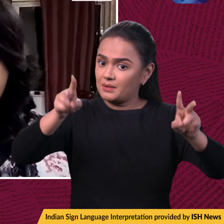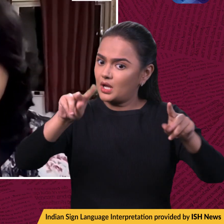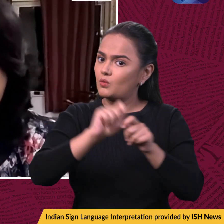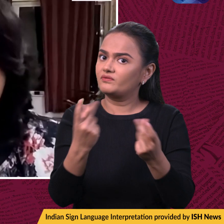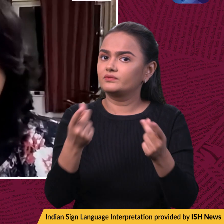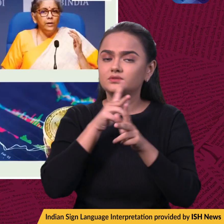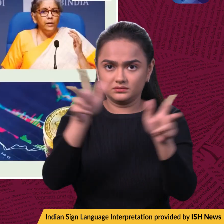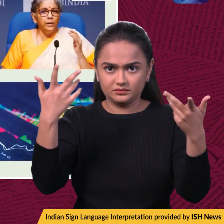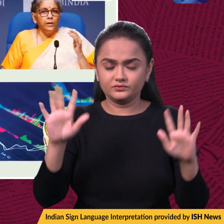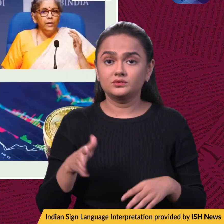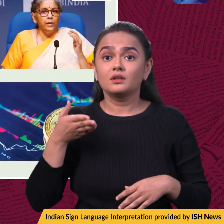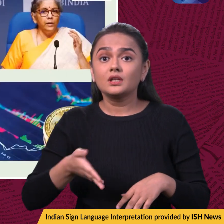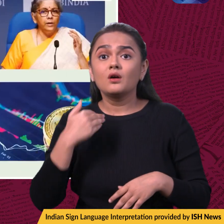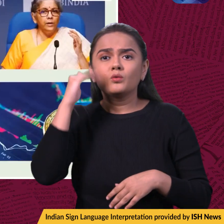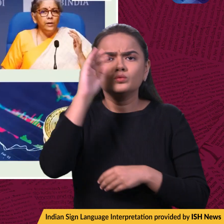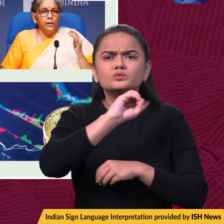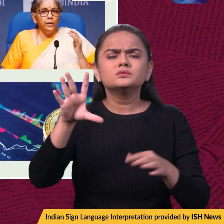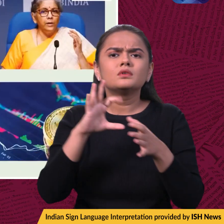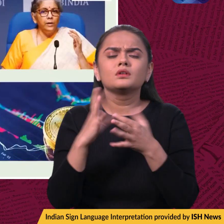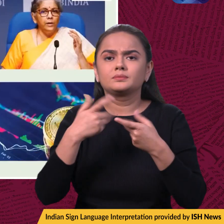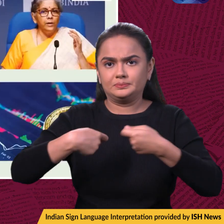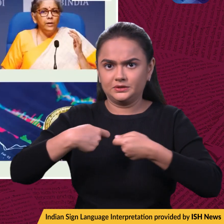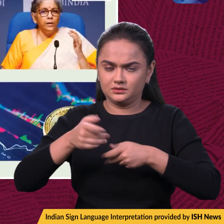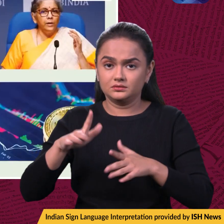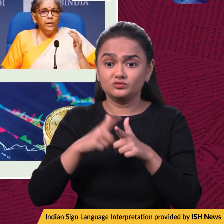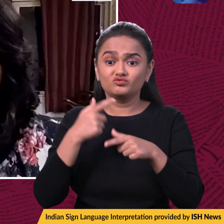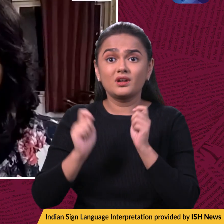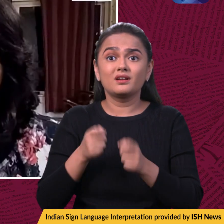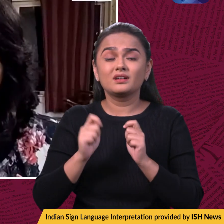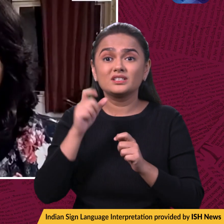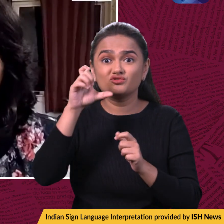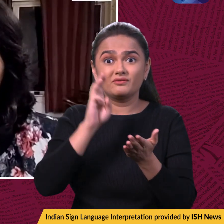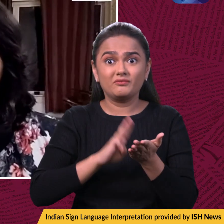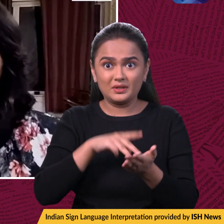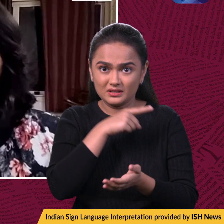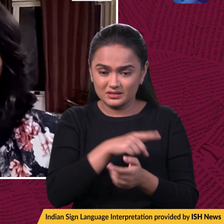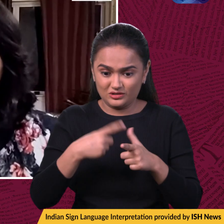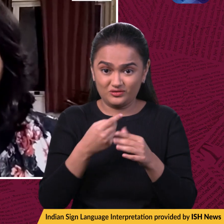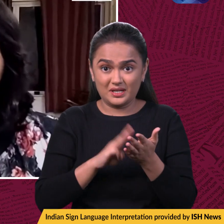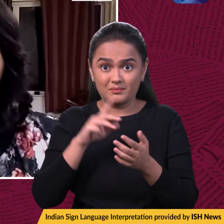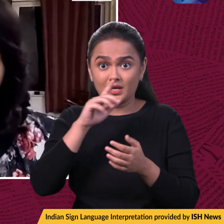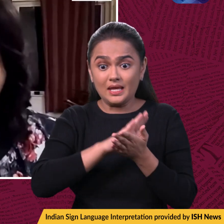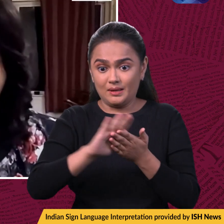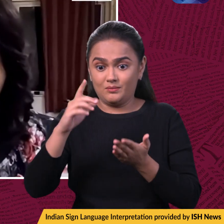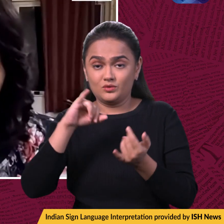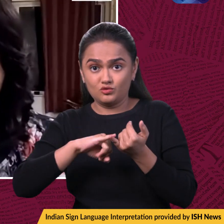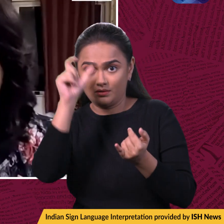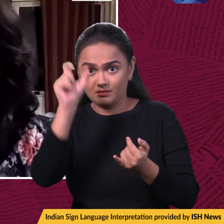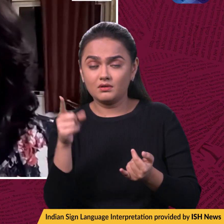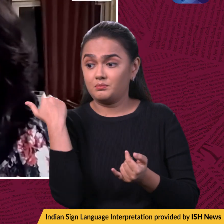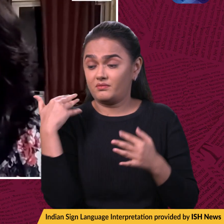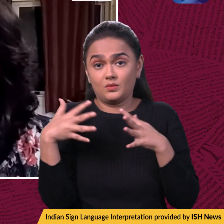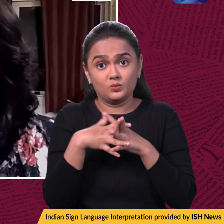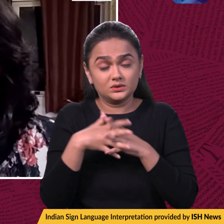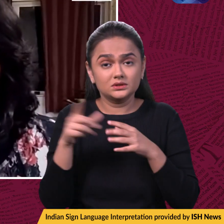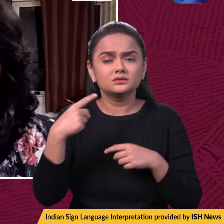in the city. On to business news right now. Jharkhand Chief Minister and JM leader Hemant Soren on